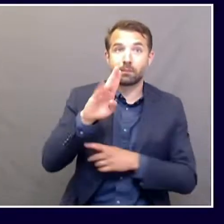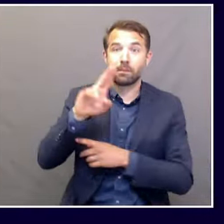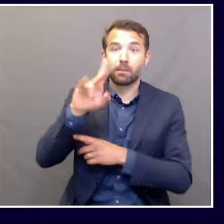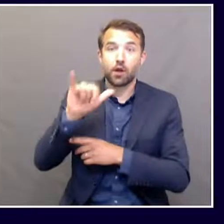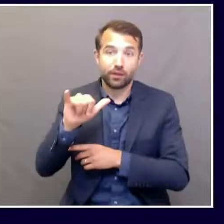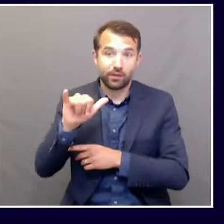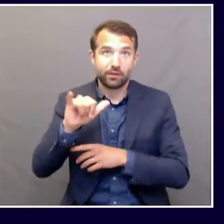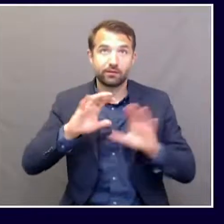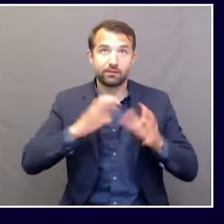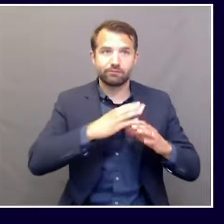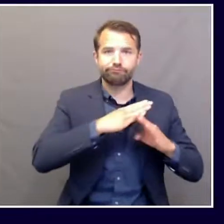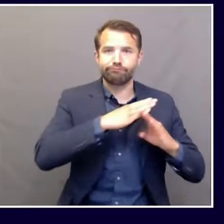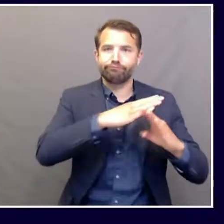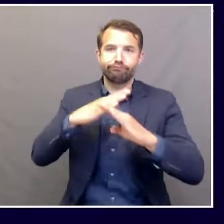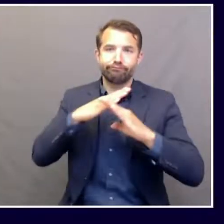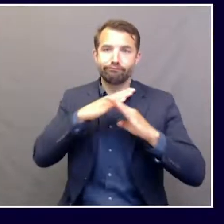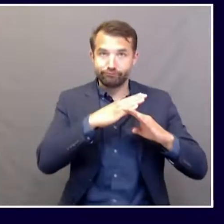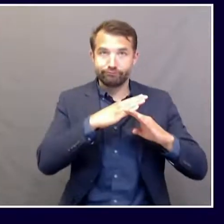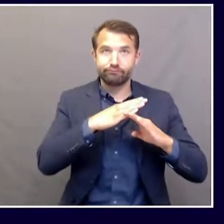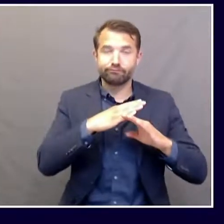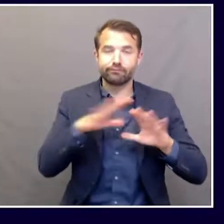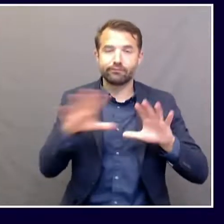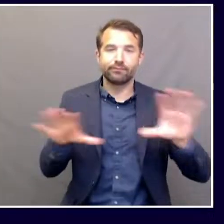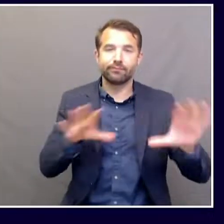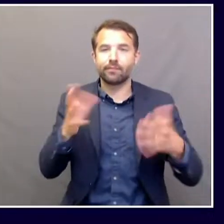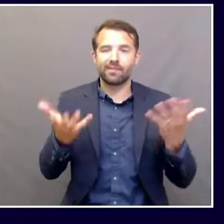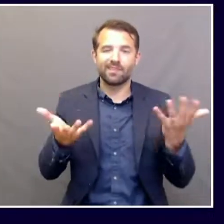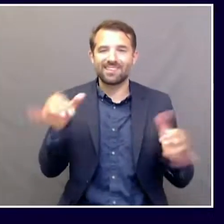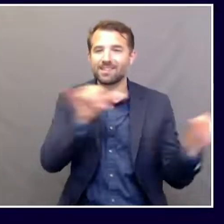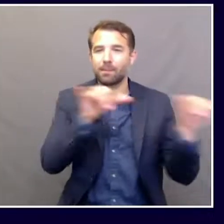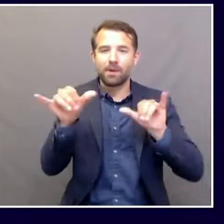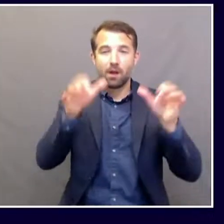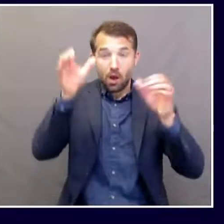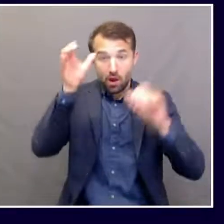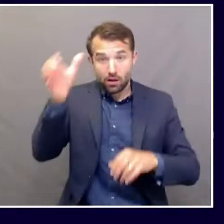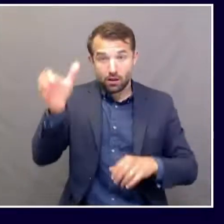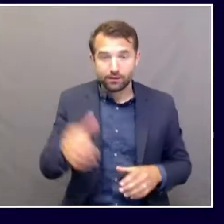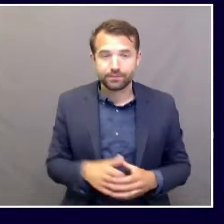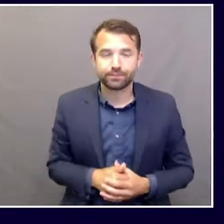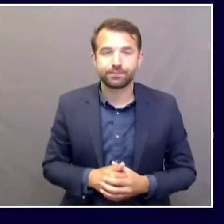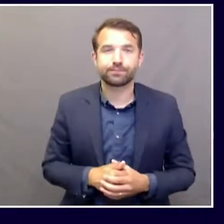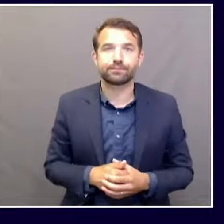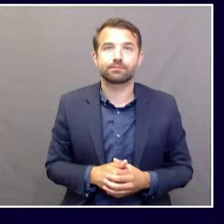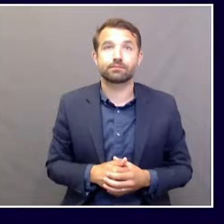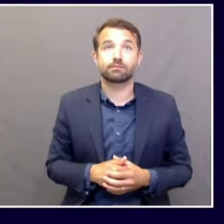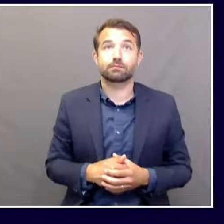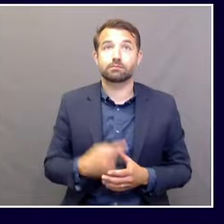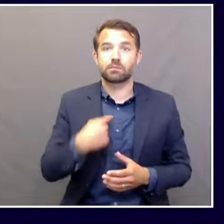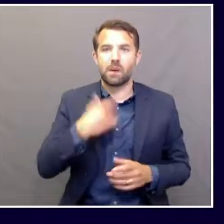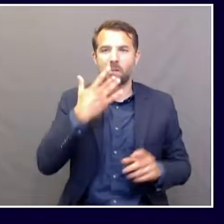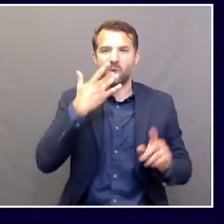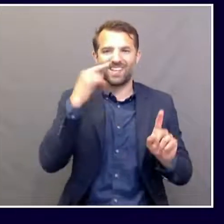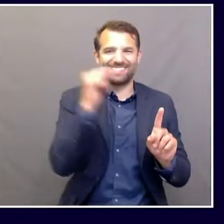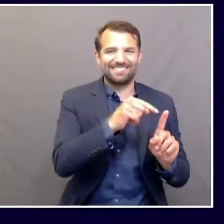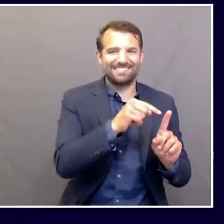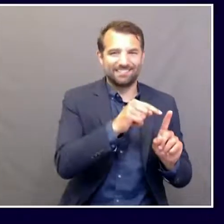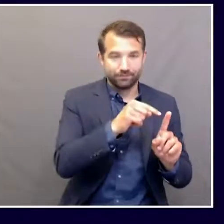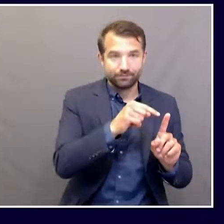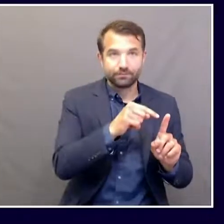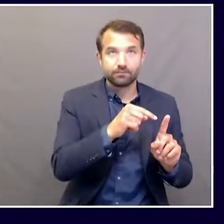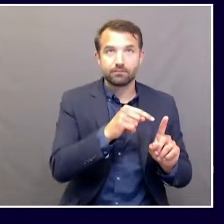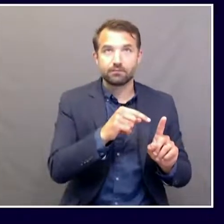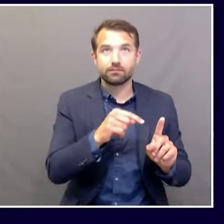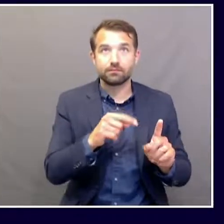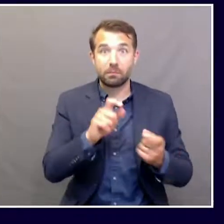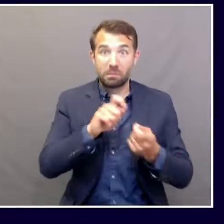and you've heard, you and I have talked about how there's not a single number, but it may be in the range of 70 to 80%. What